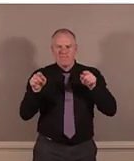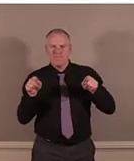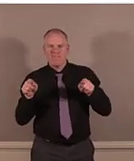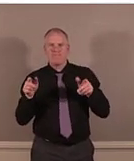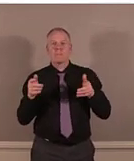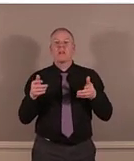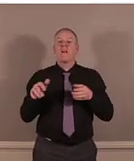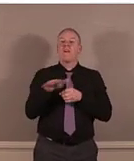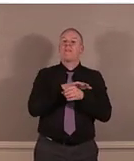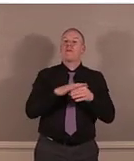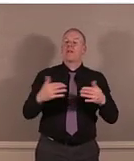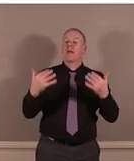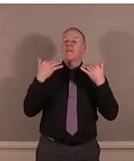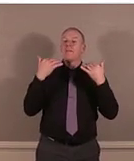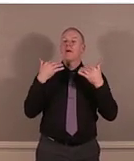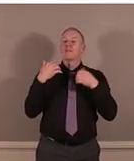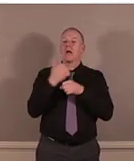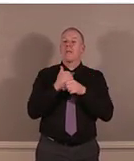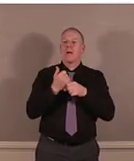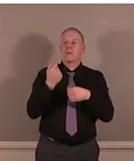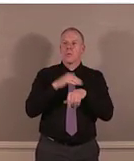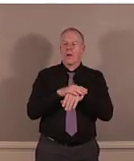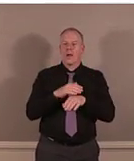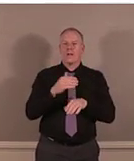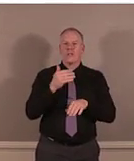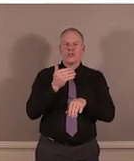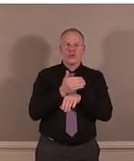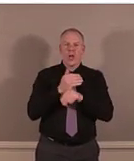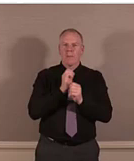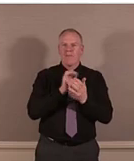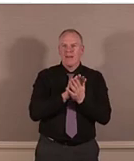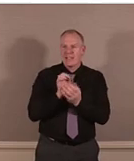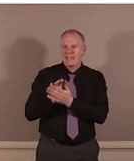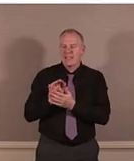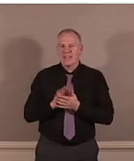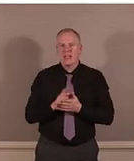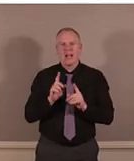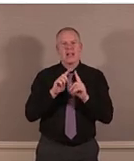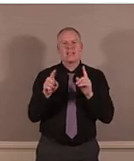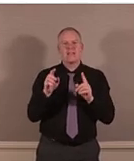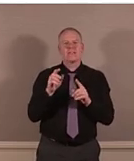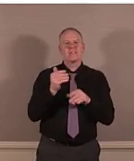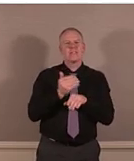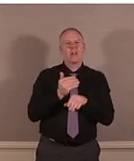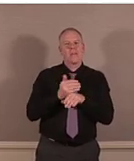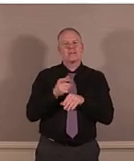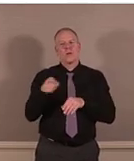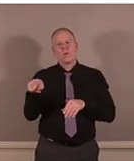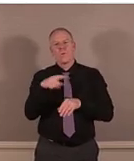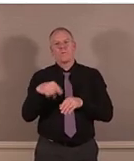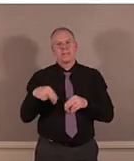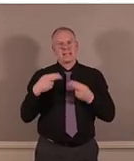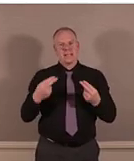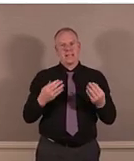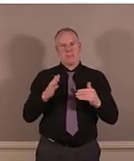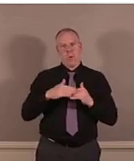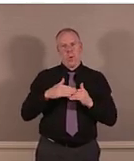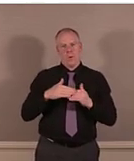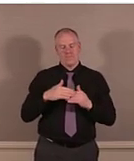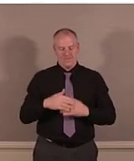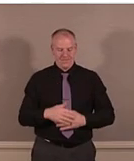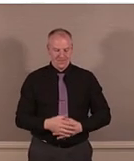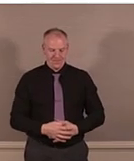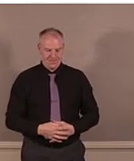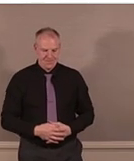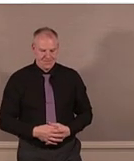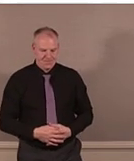that gives you full information about vacancies and different occupations that are in demand. And